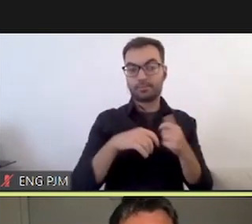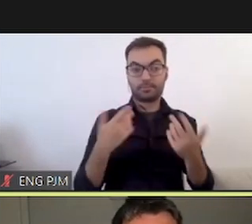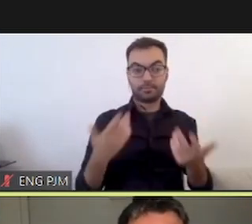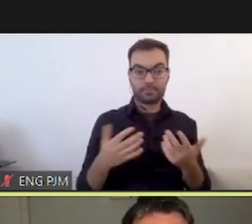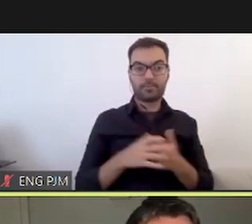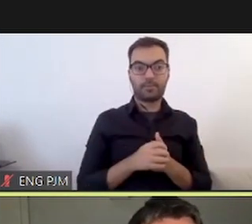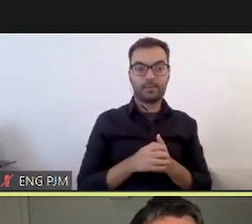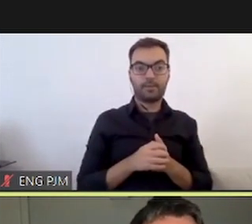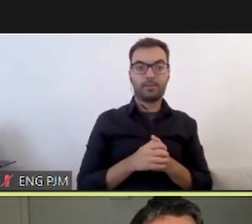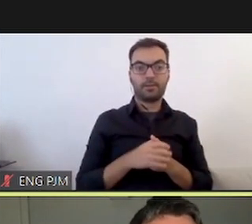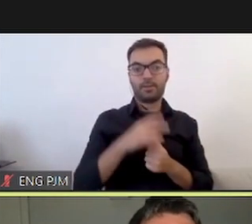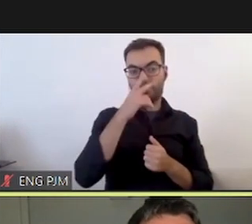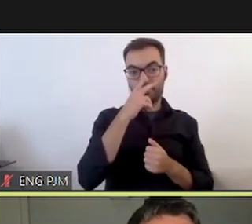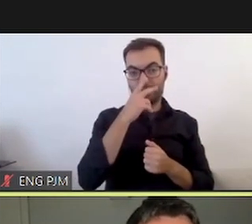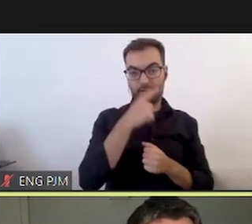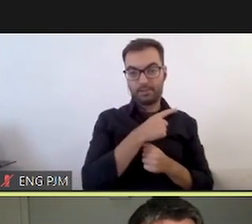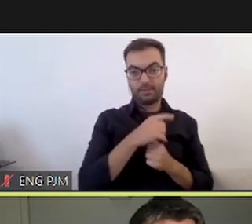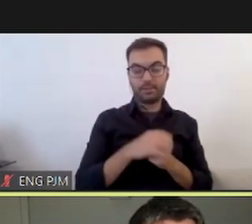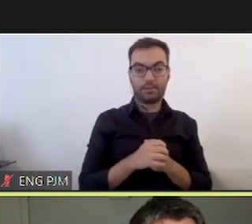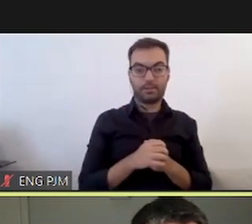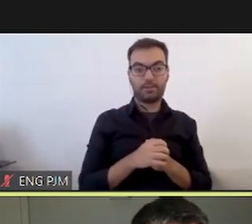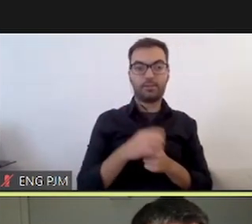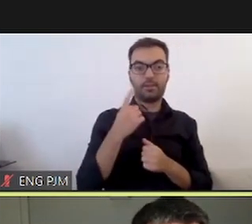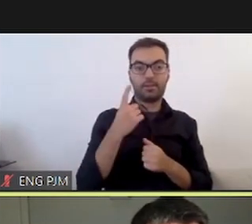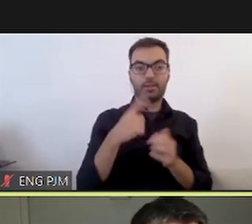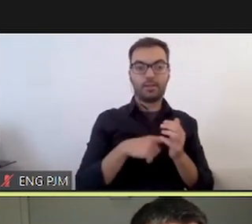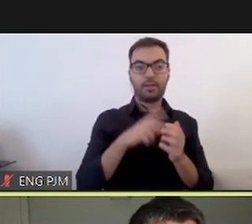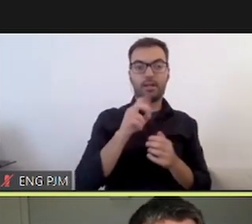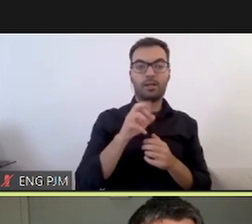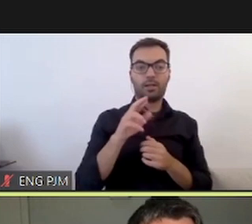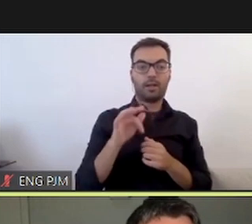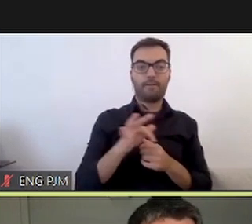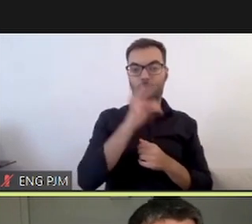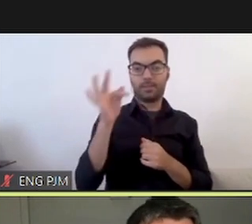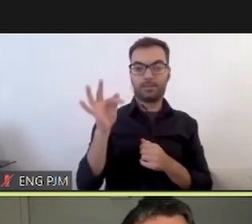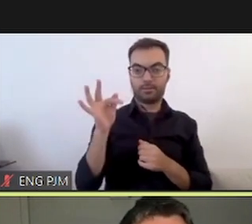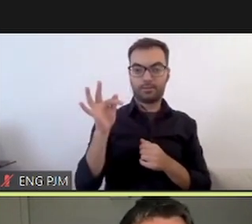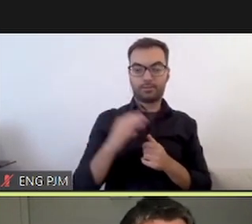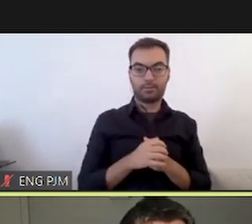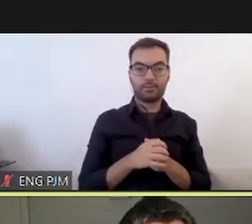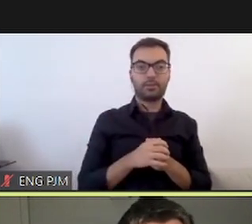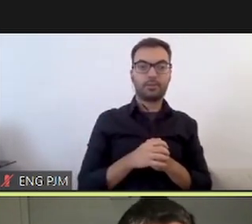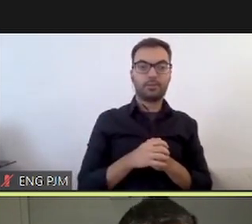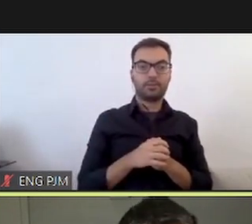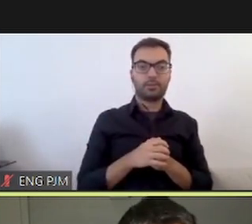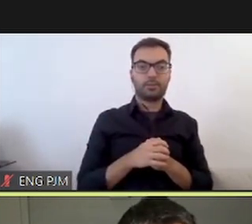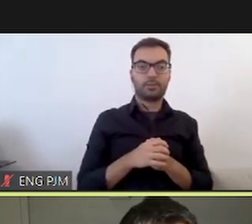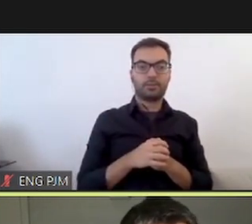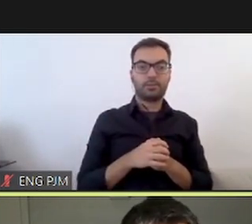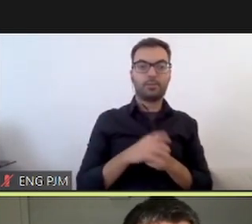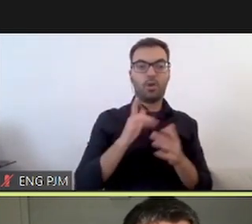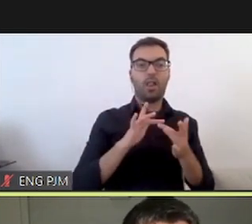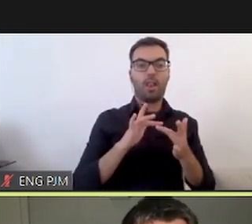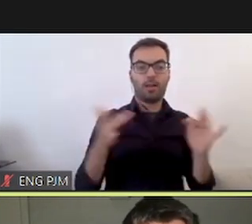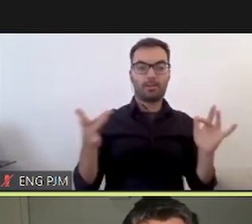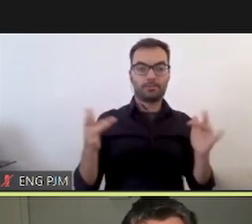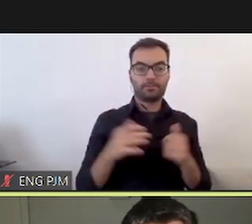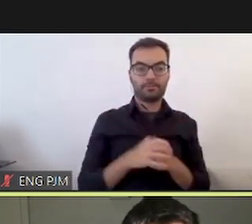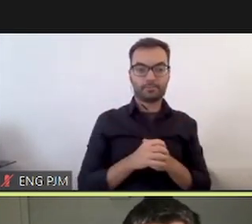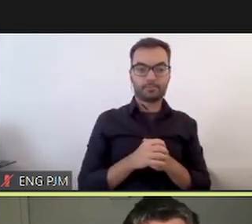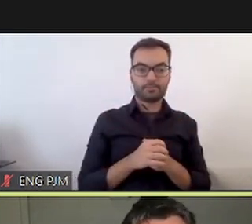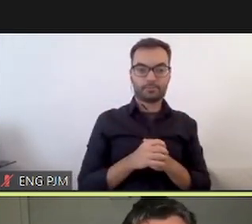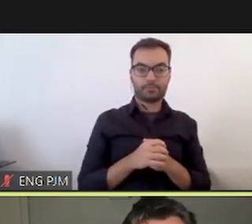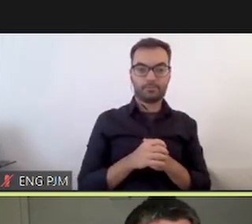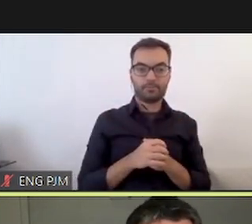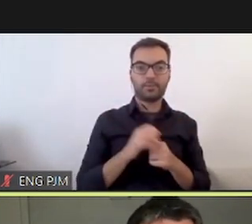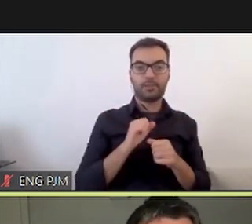we can see there is one ref element here. So this is definition of the link. So we can see, yeah, there is a